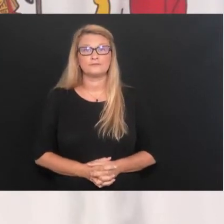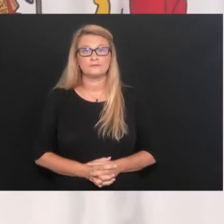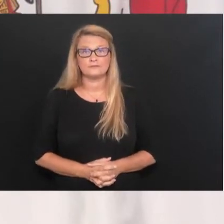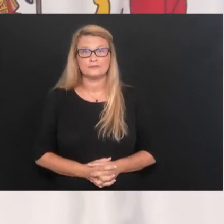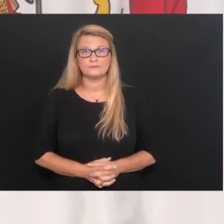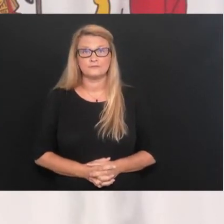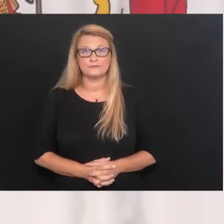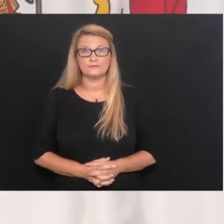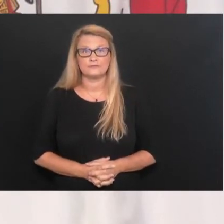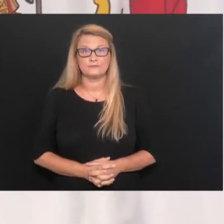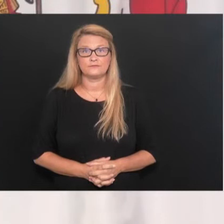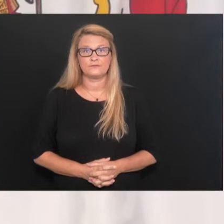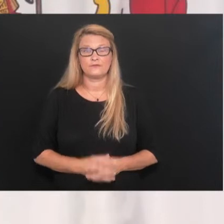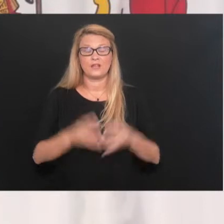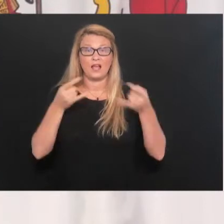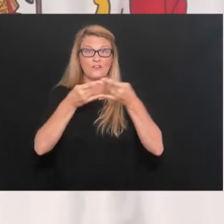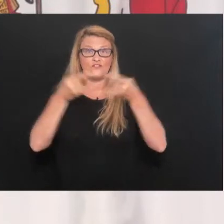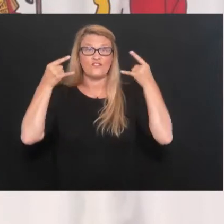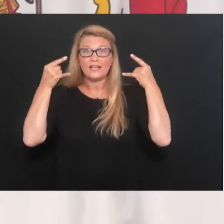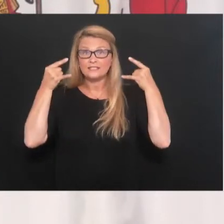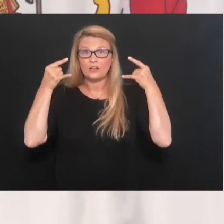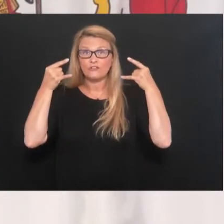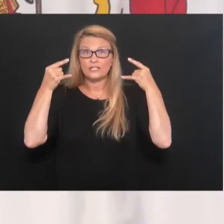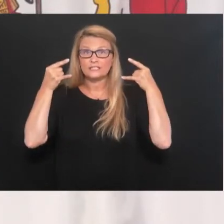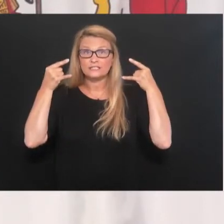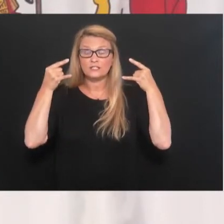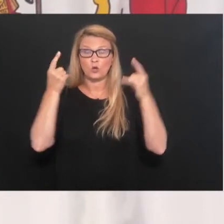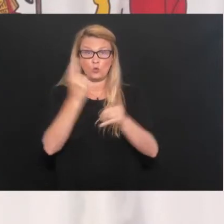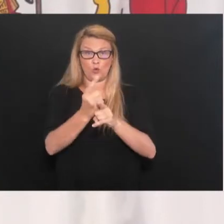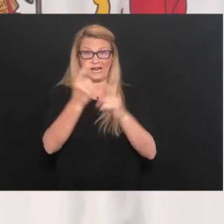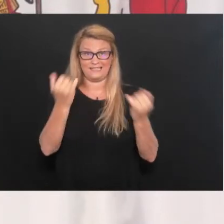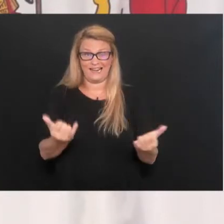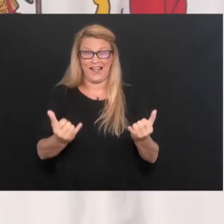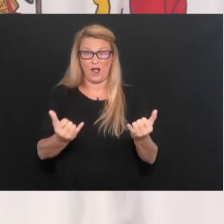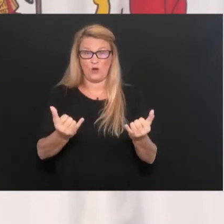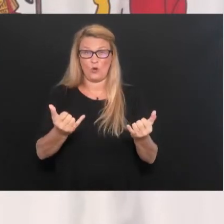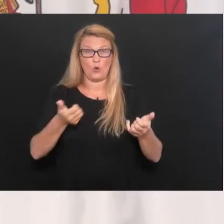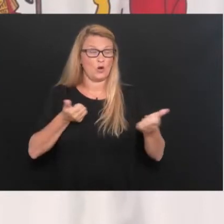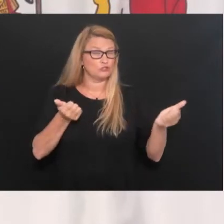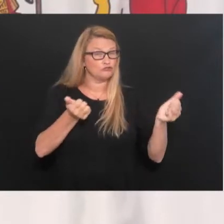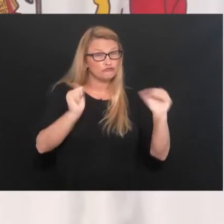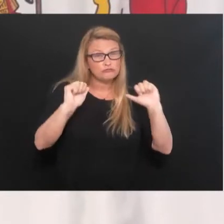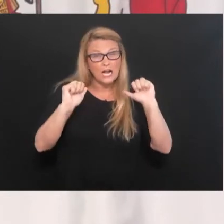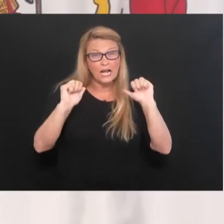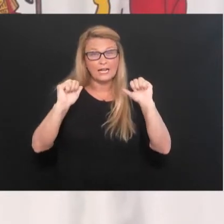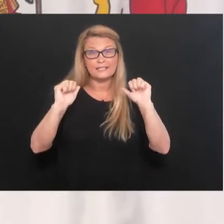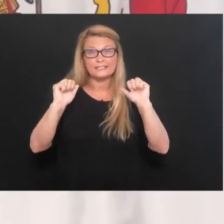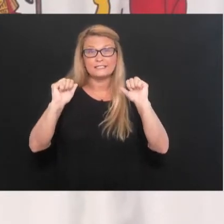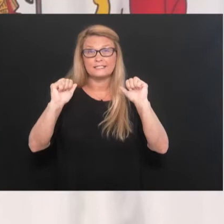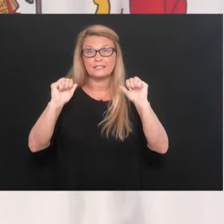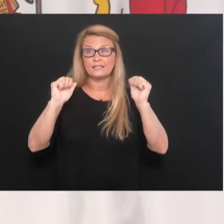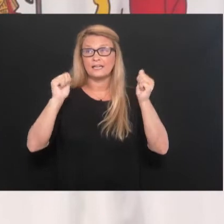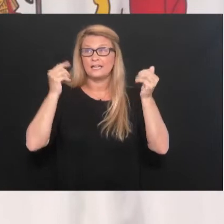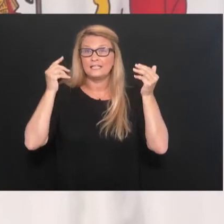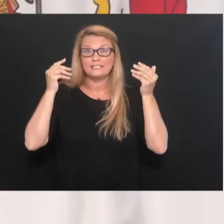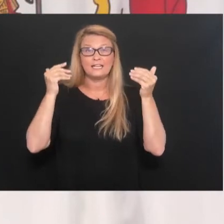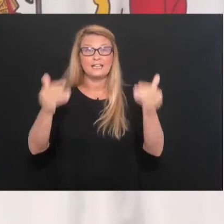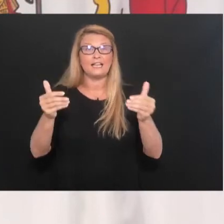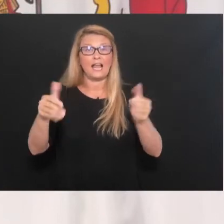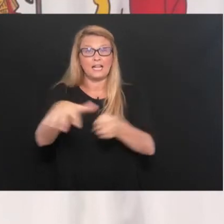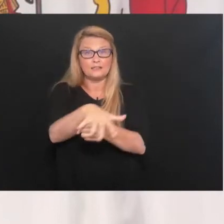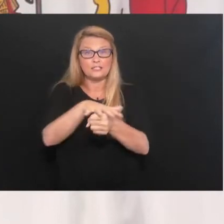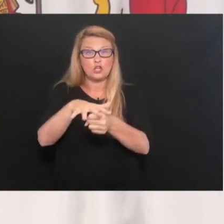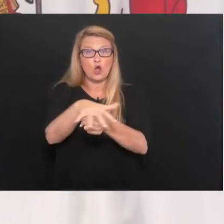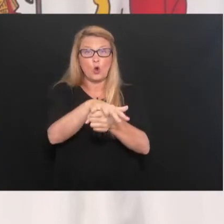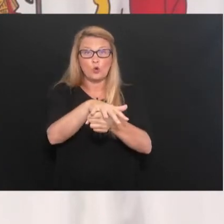As far as our face coverings, you know, right now we're trying with all in us to let our local